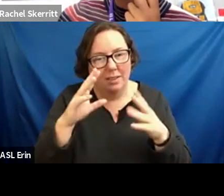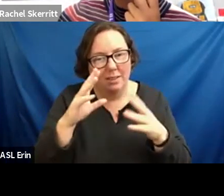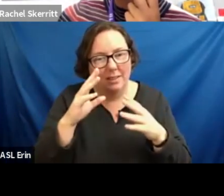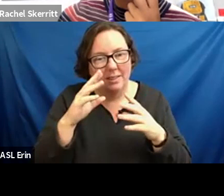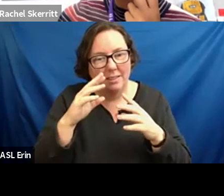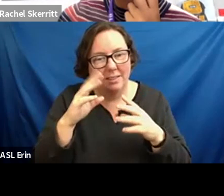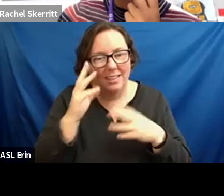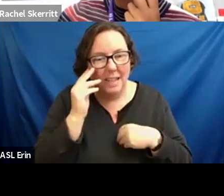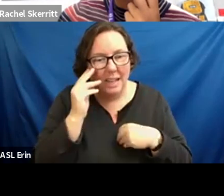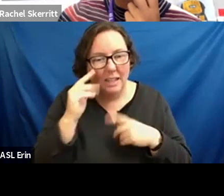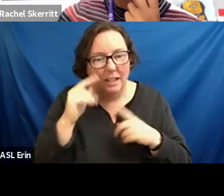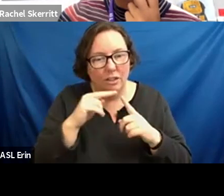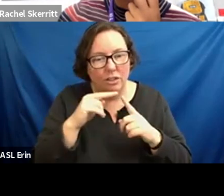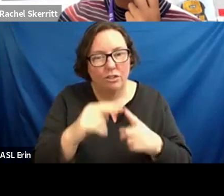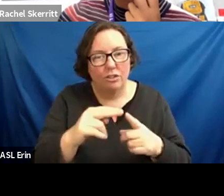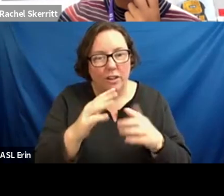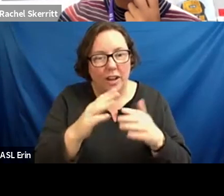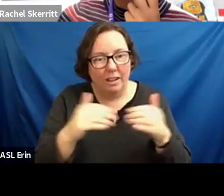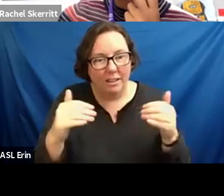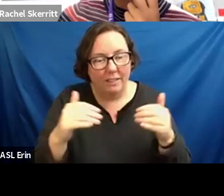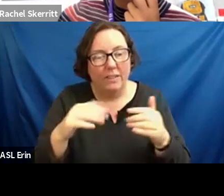data, census level data,